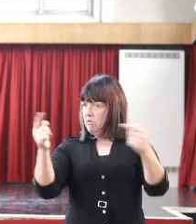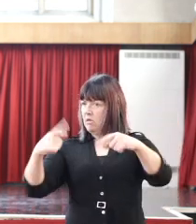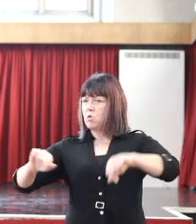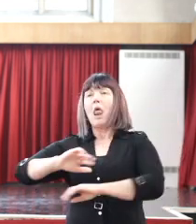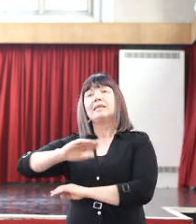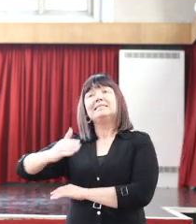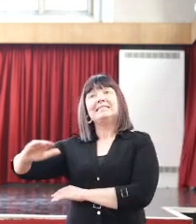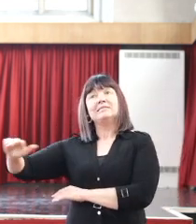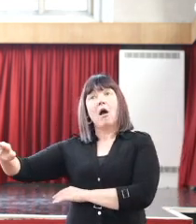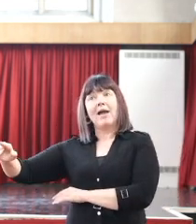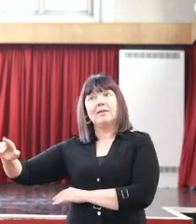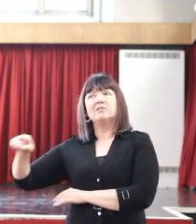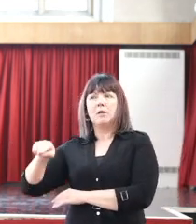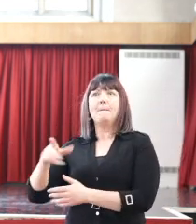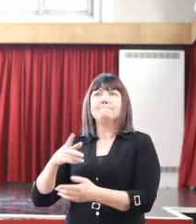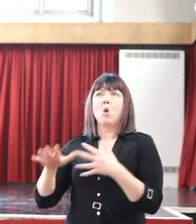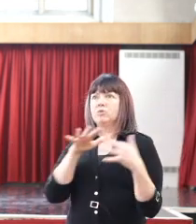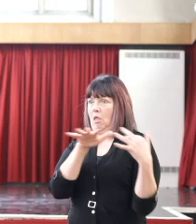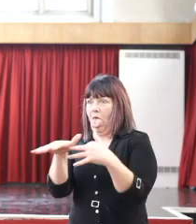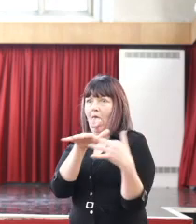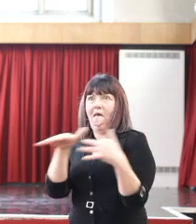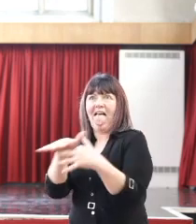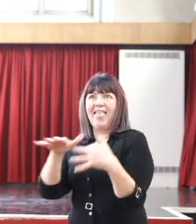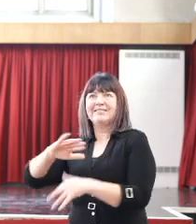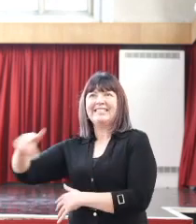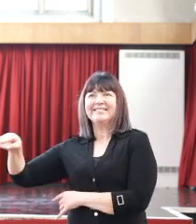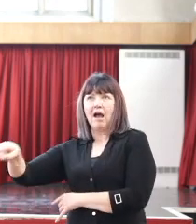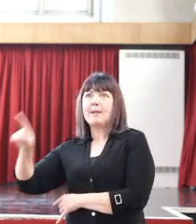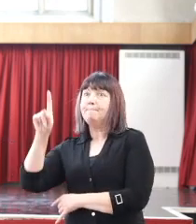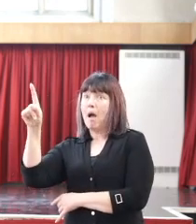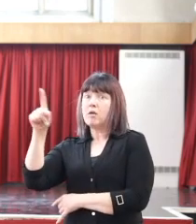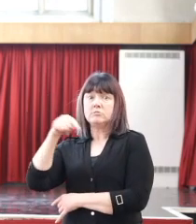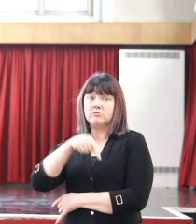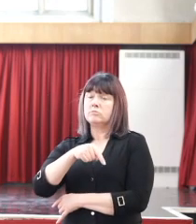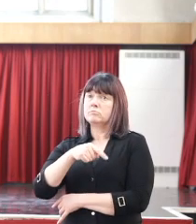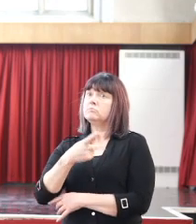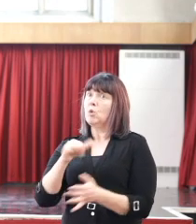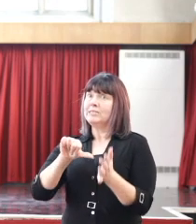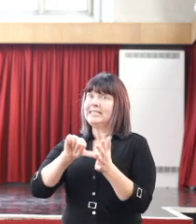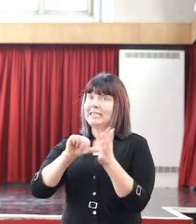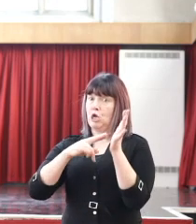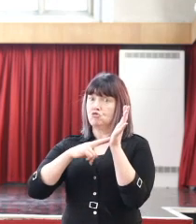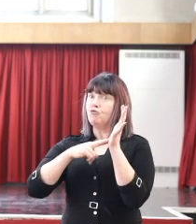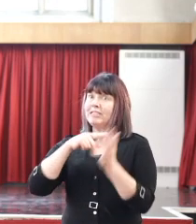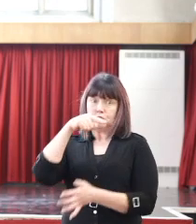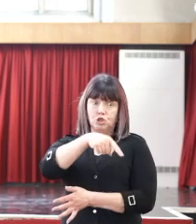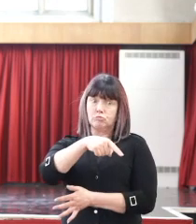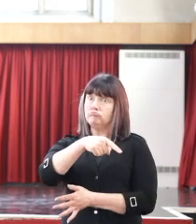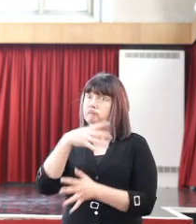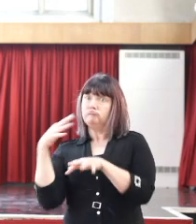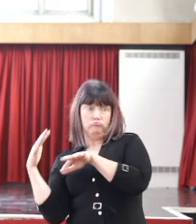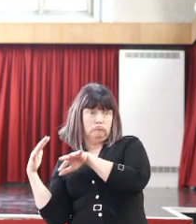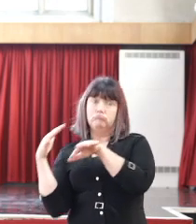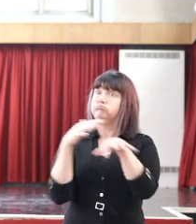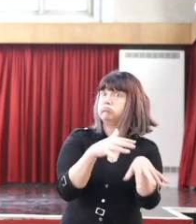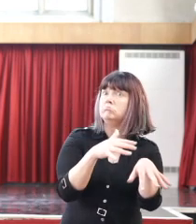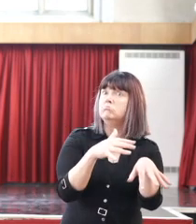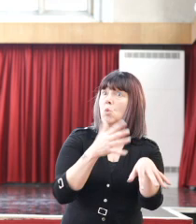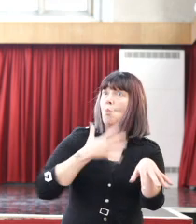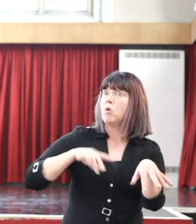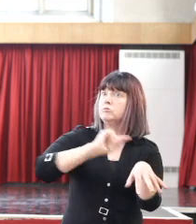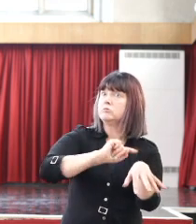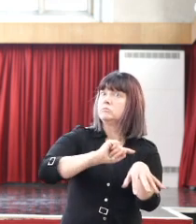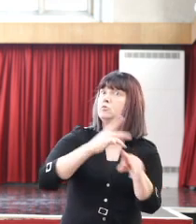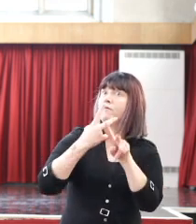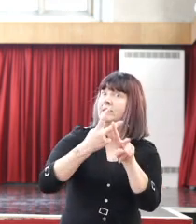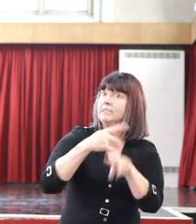was Norwich, against the whole of the national context. So the top 5 were seaside destinations, and the only one that was a city in